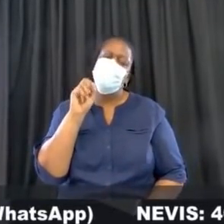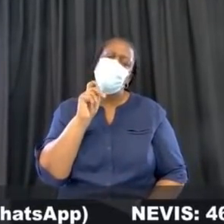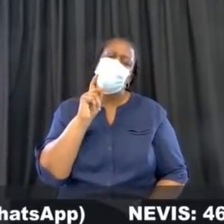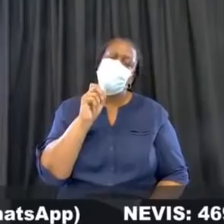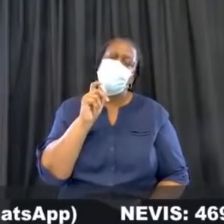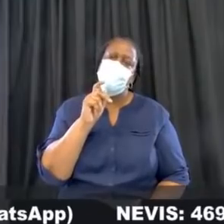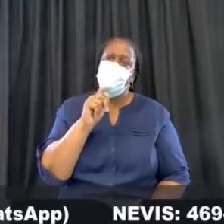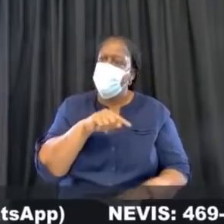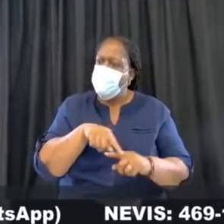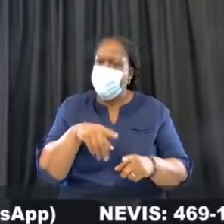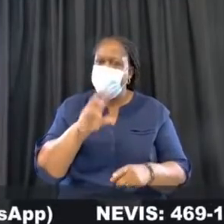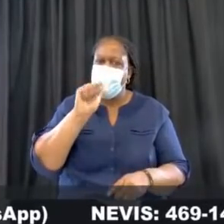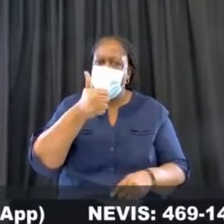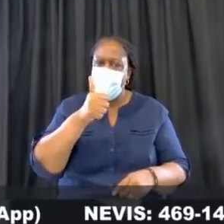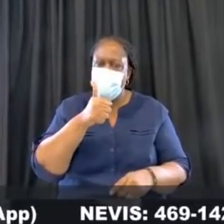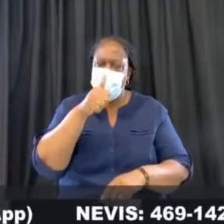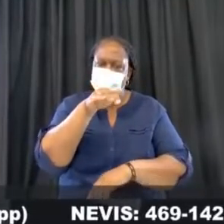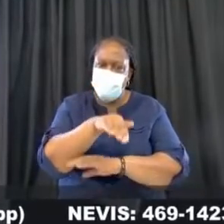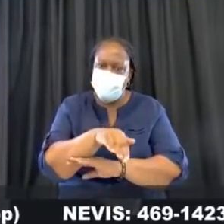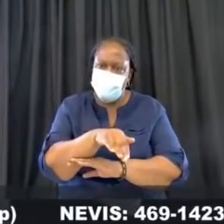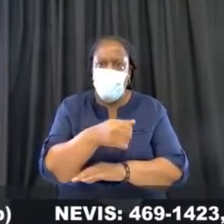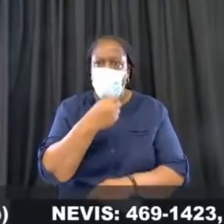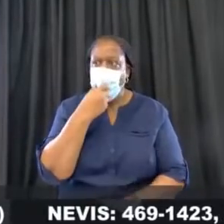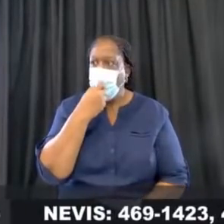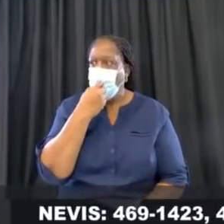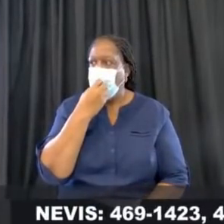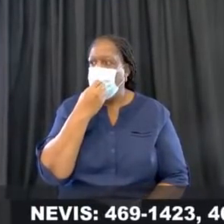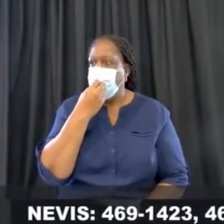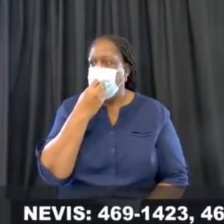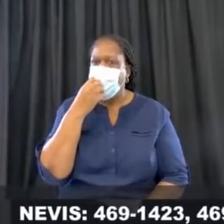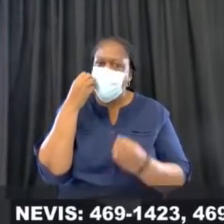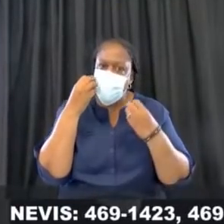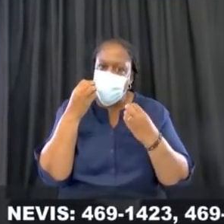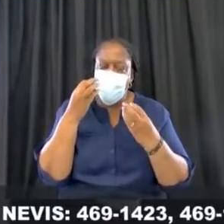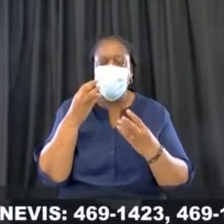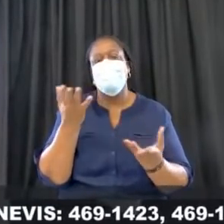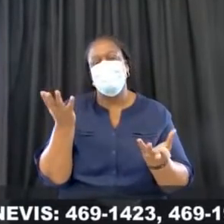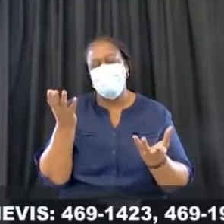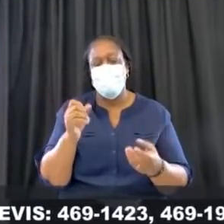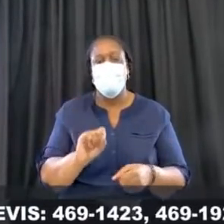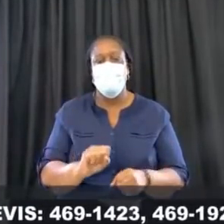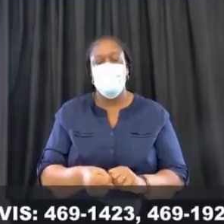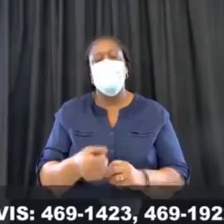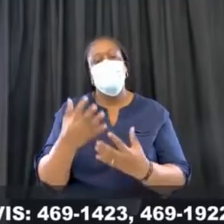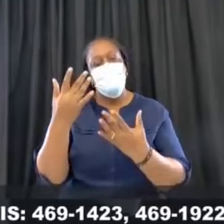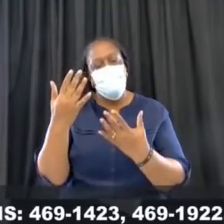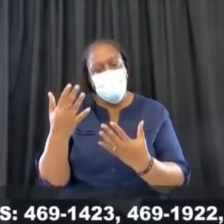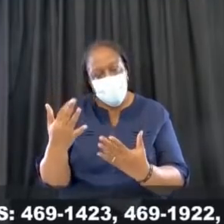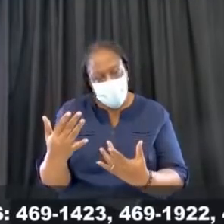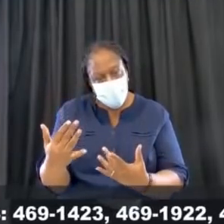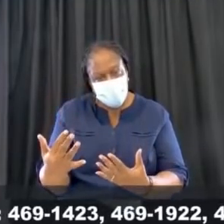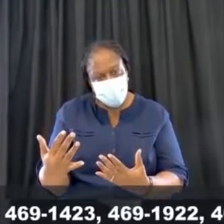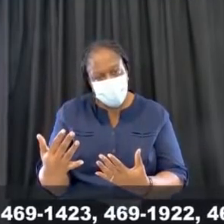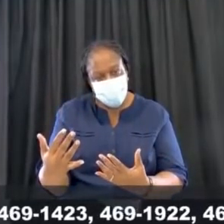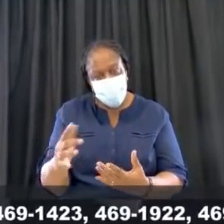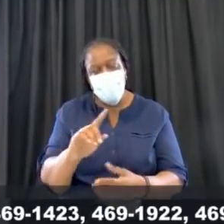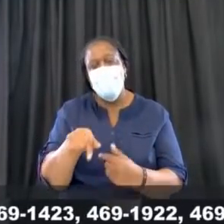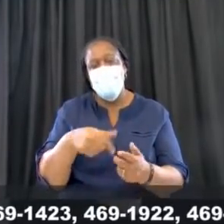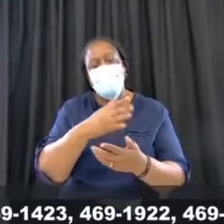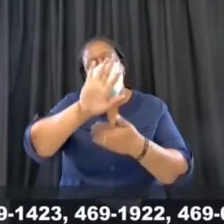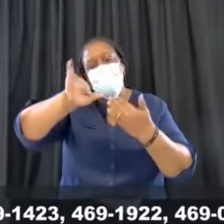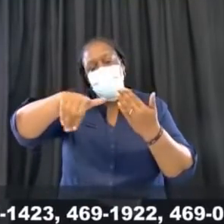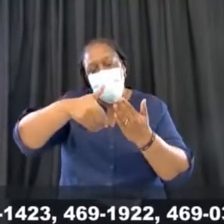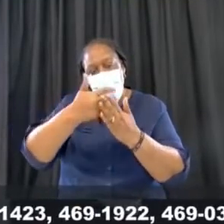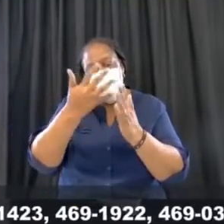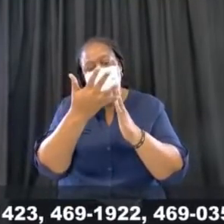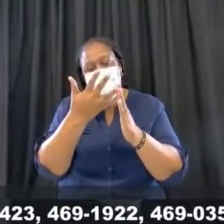And so we believe in waiting until we get all the results back for the testing that was done in the 24-hour period so that